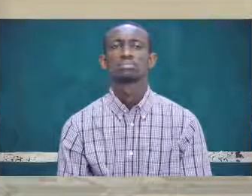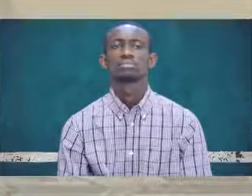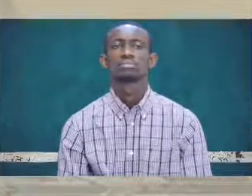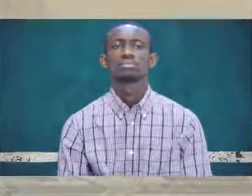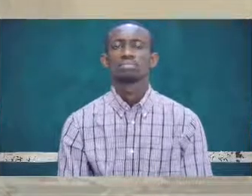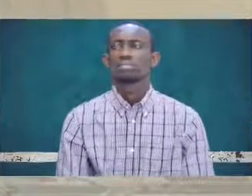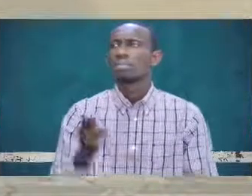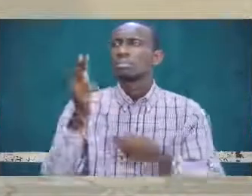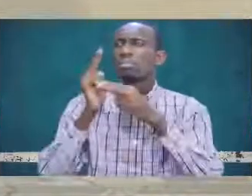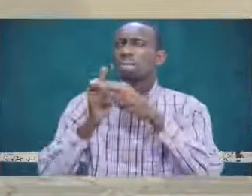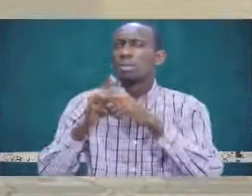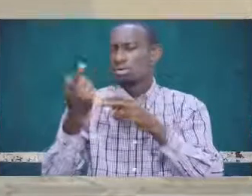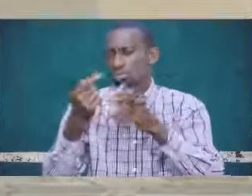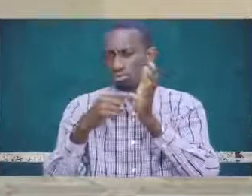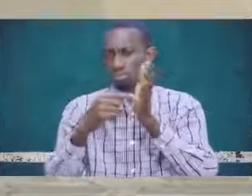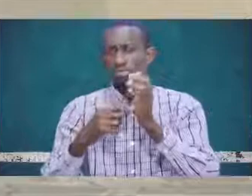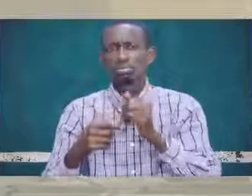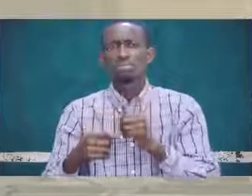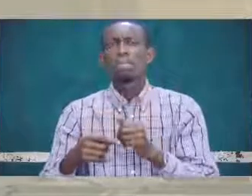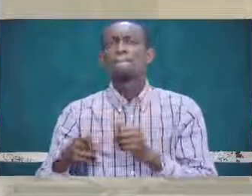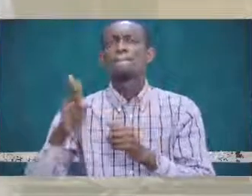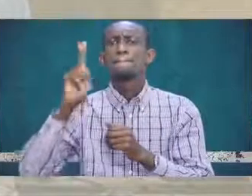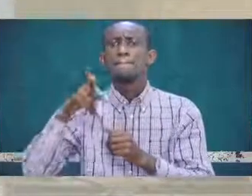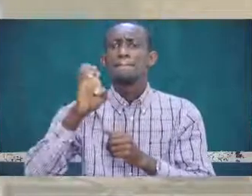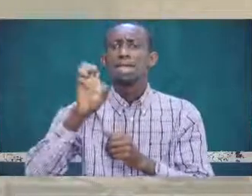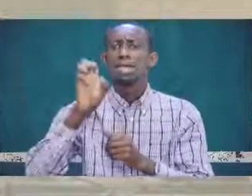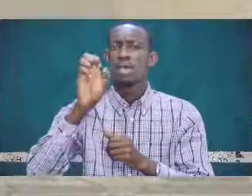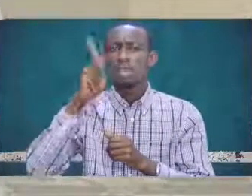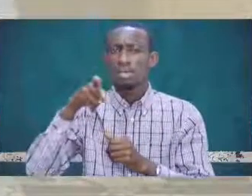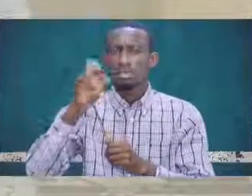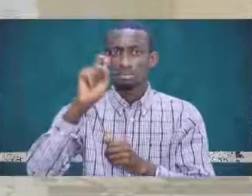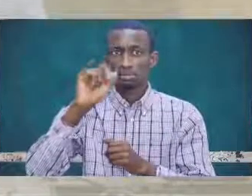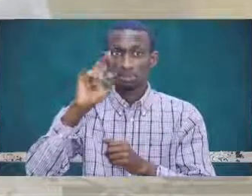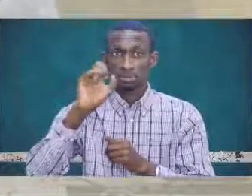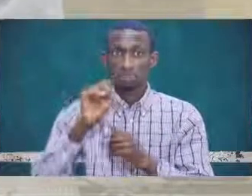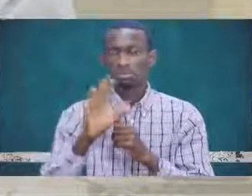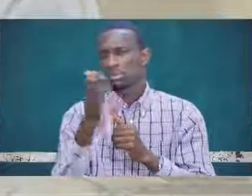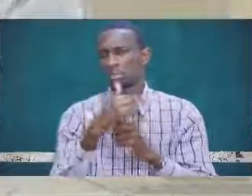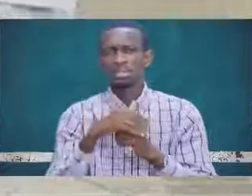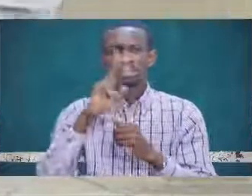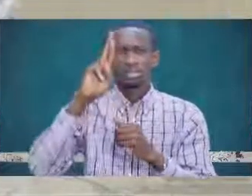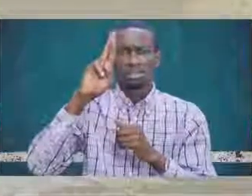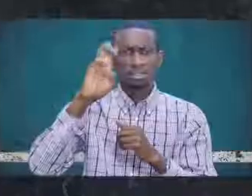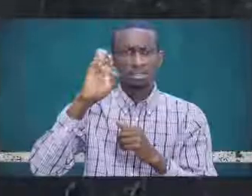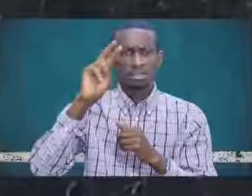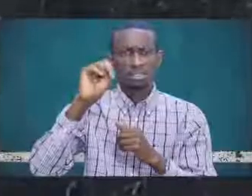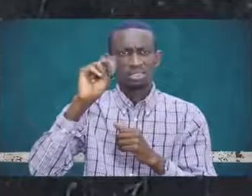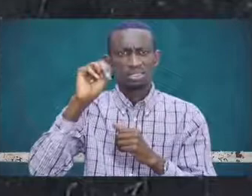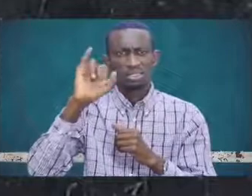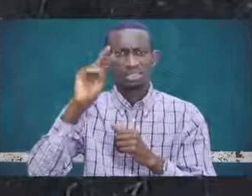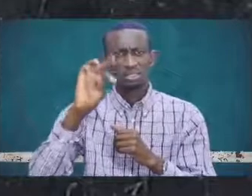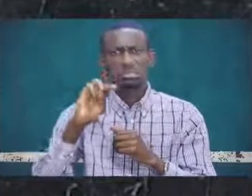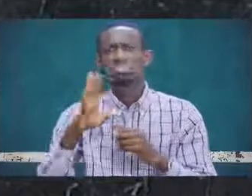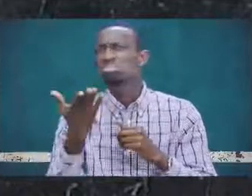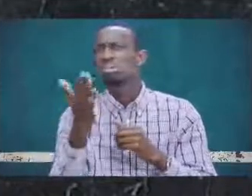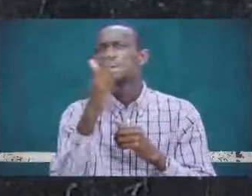talk about pepsin. You can talk about the renin. You can talk about